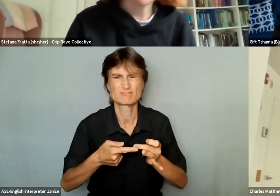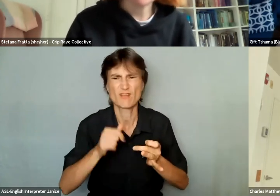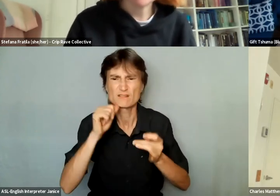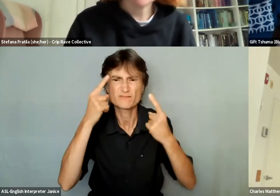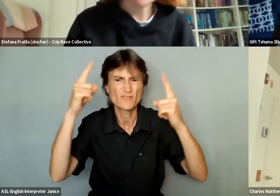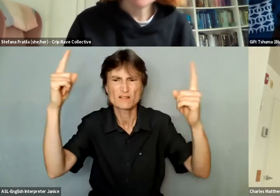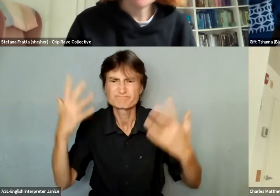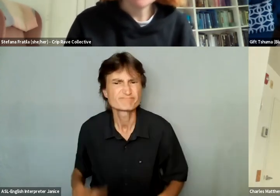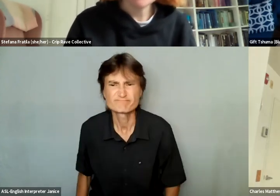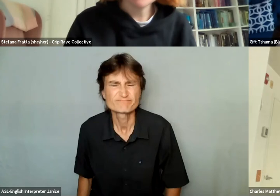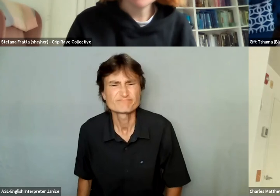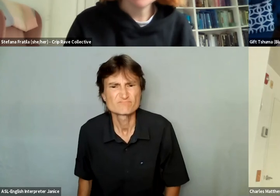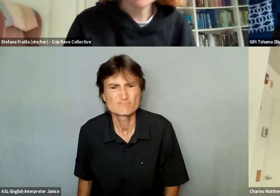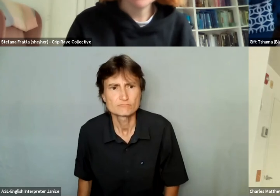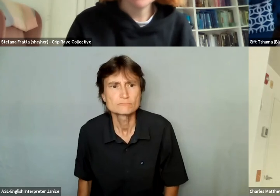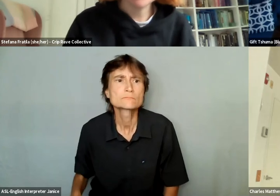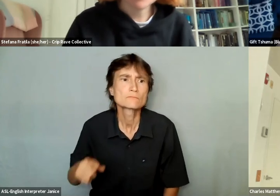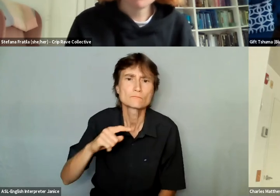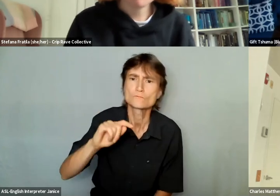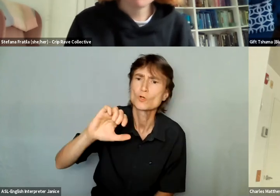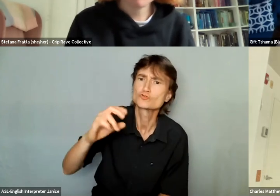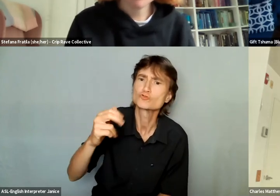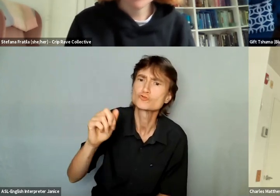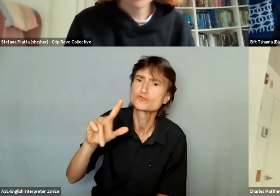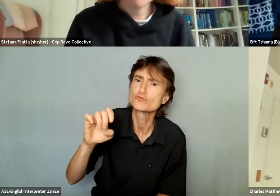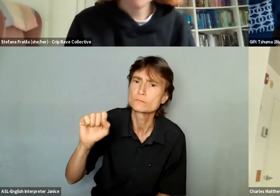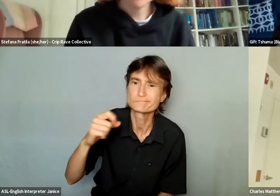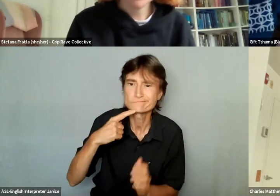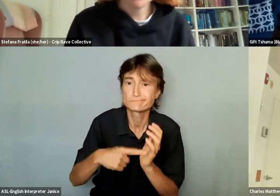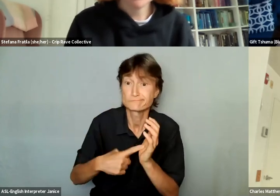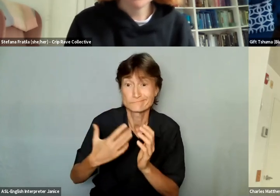There was something that came up earlier on about being afraid of getting things wrong.